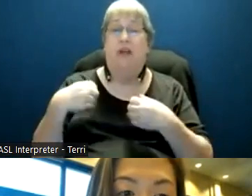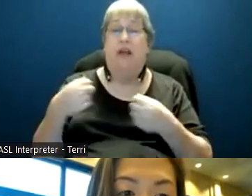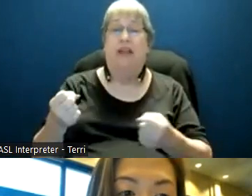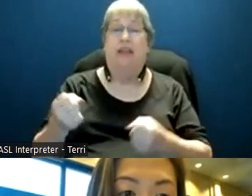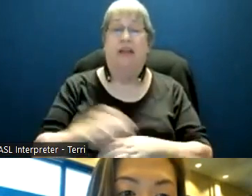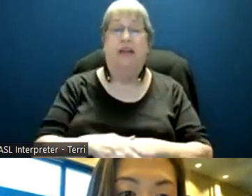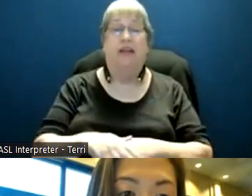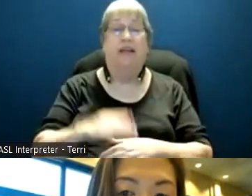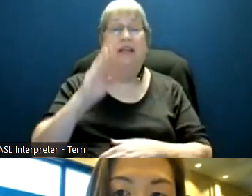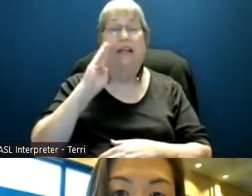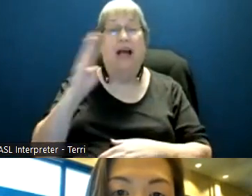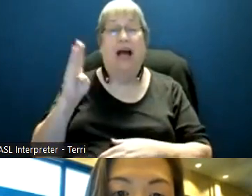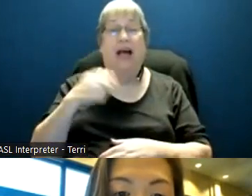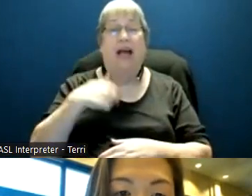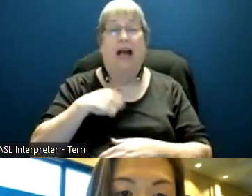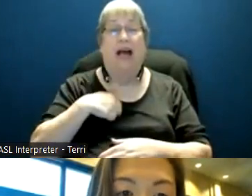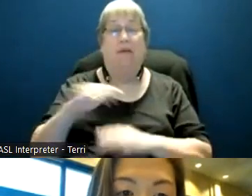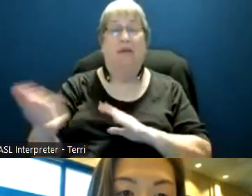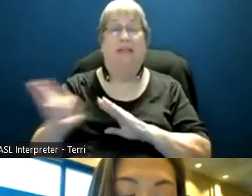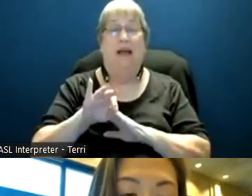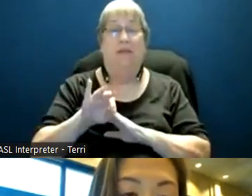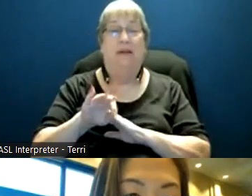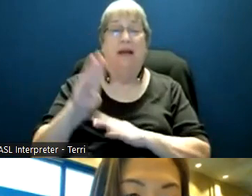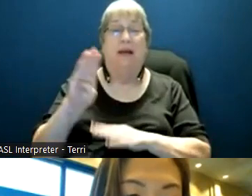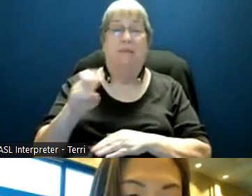Hi, I was nominated to speak here, Bethany Prey.